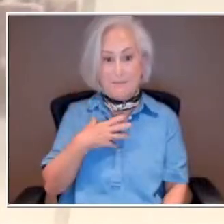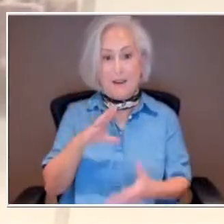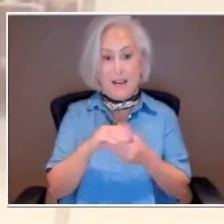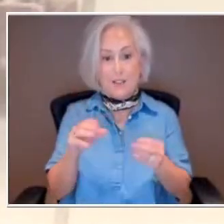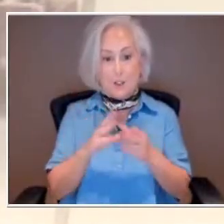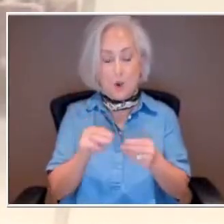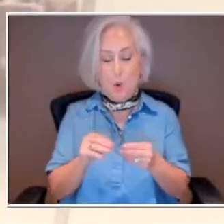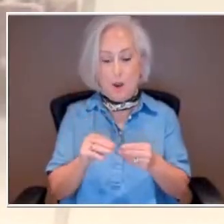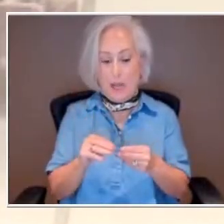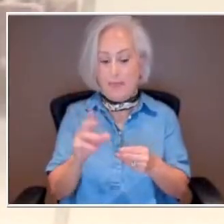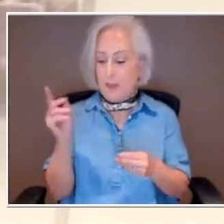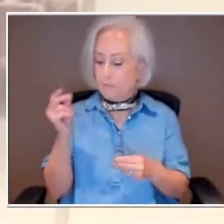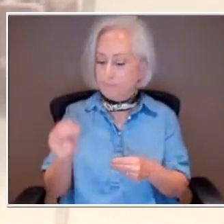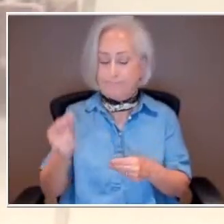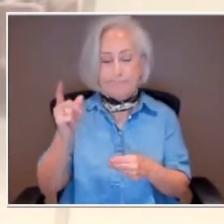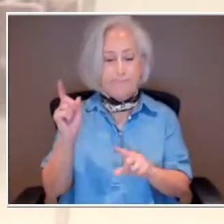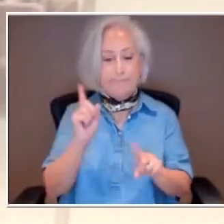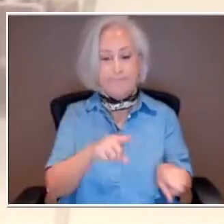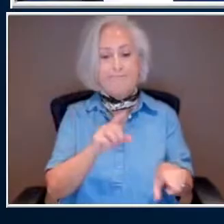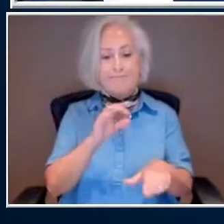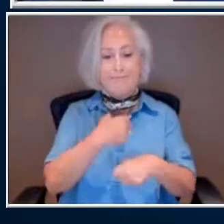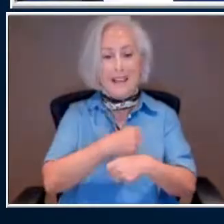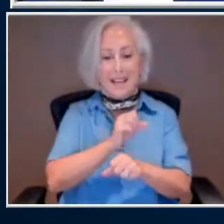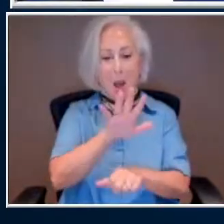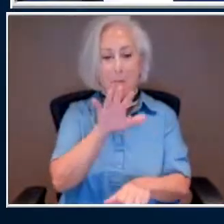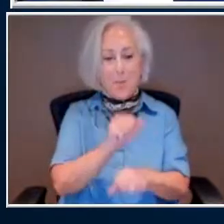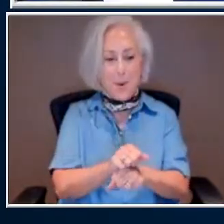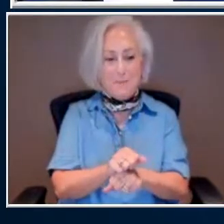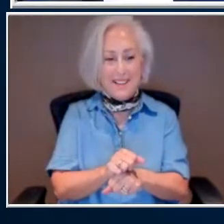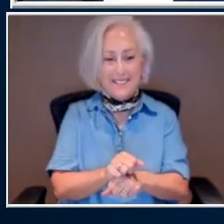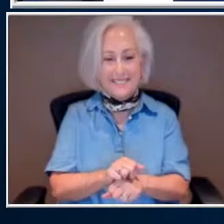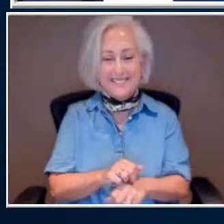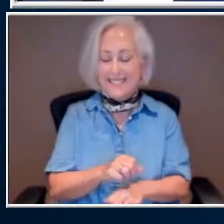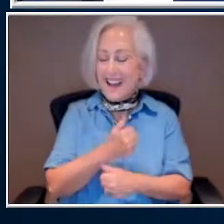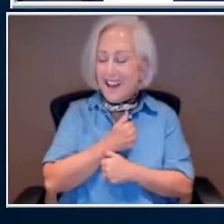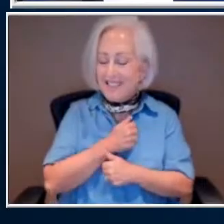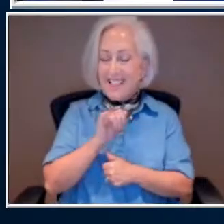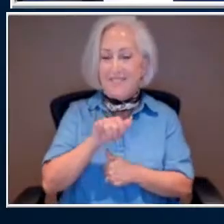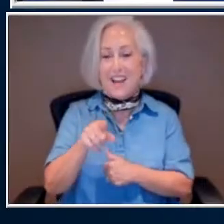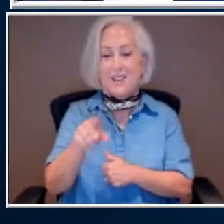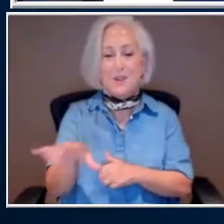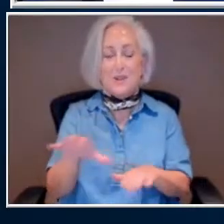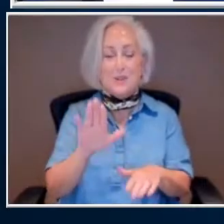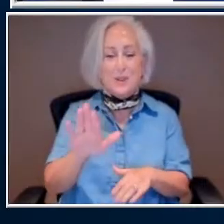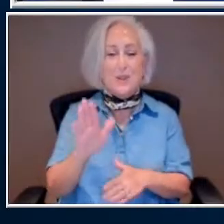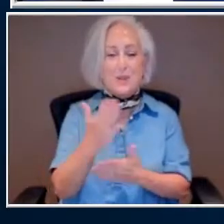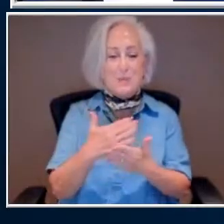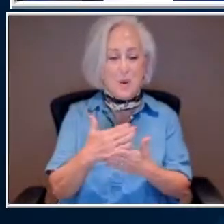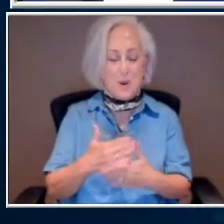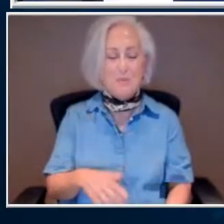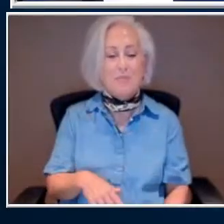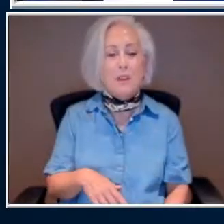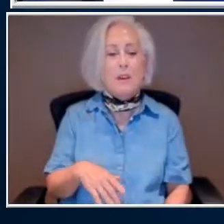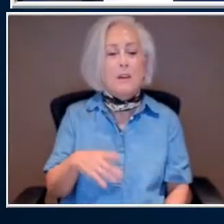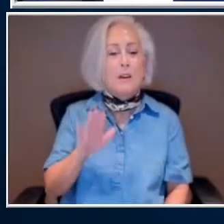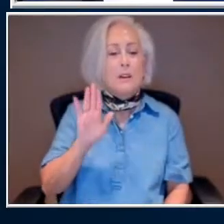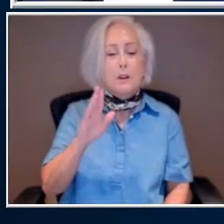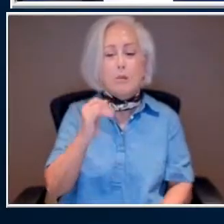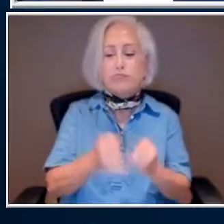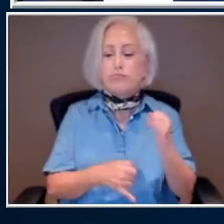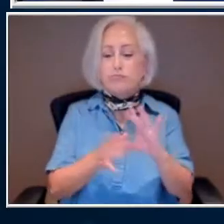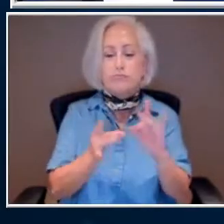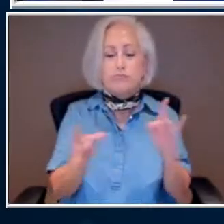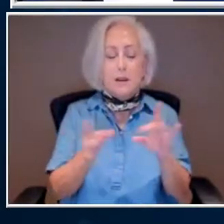make their appointment all by themselves. Perfect. I love that. I love that. You are doing your part, no doubt. What do you want the big takeaway to be, though, from